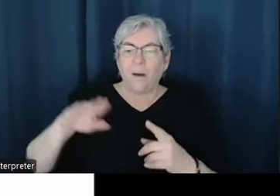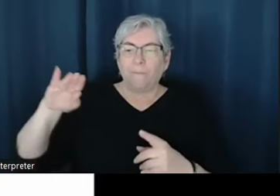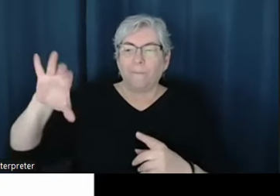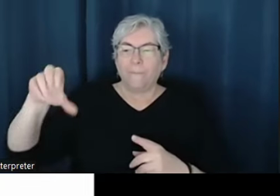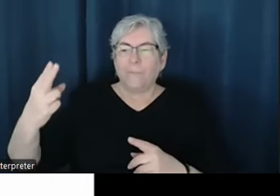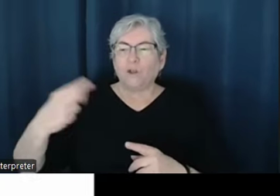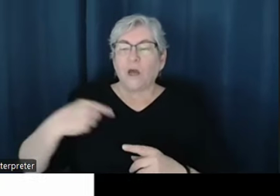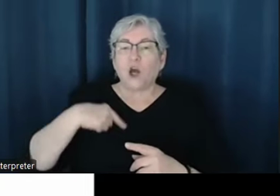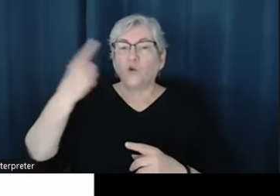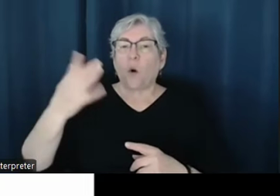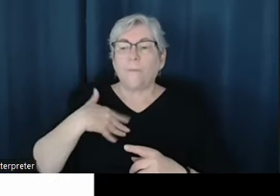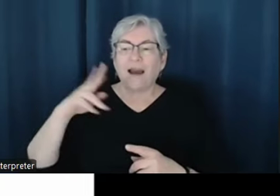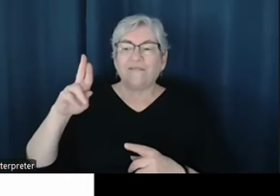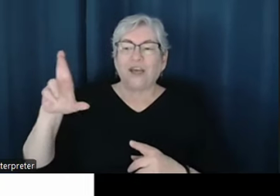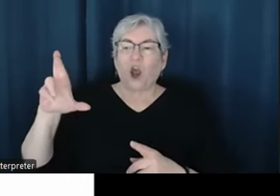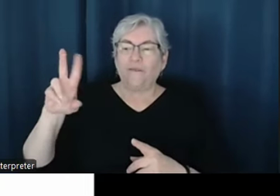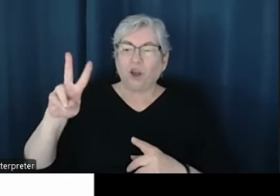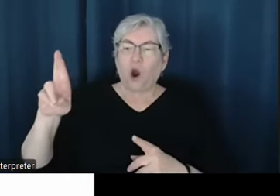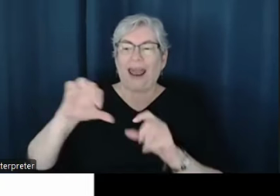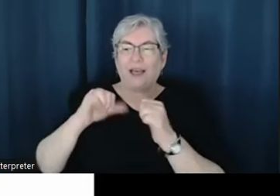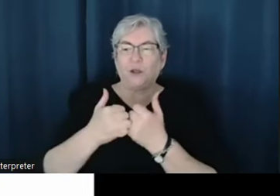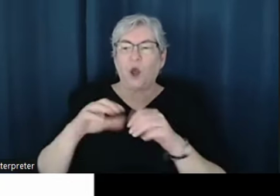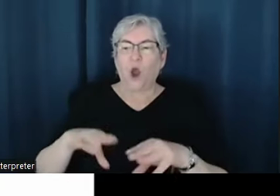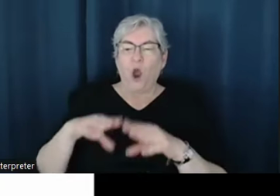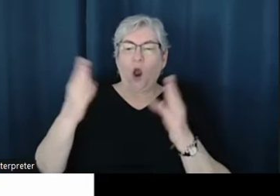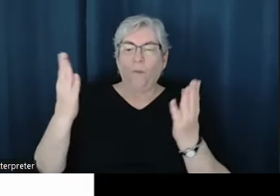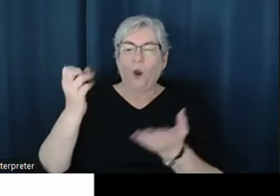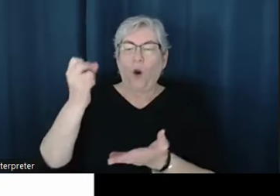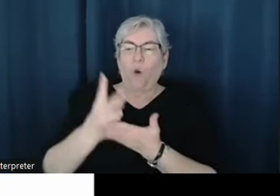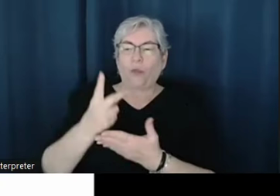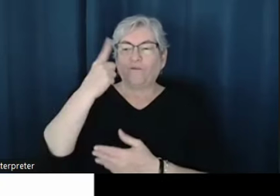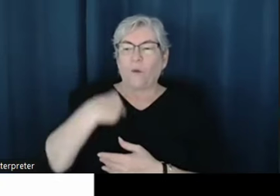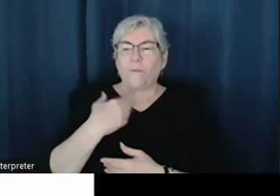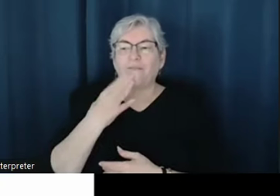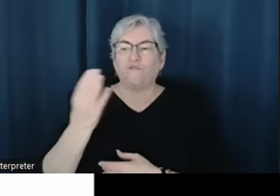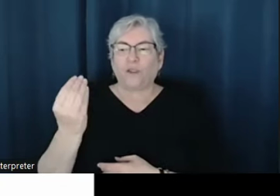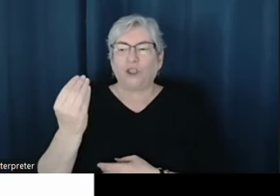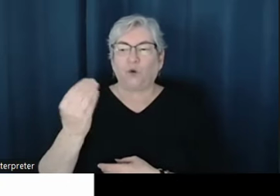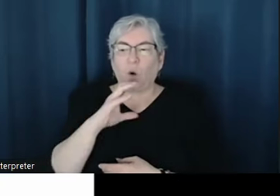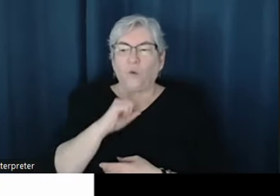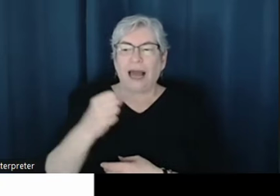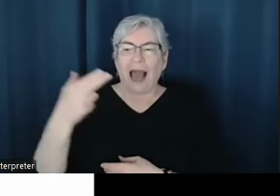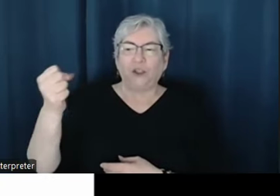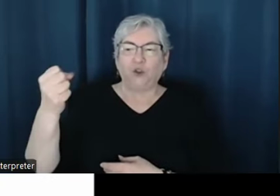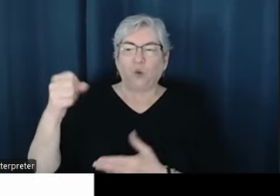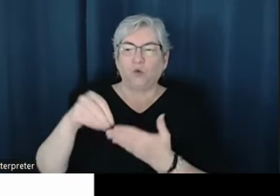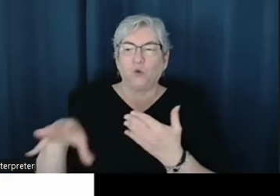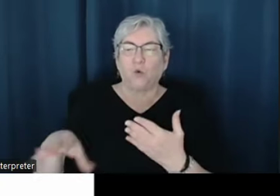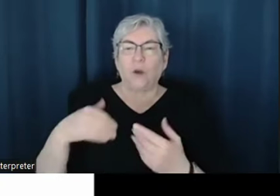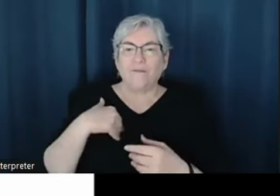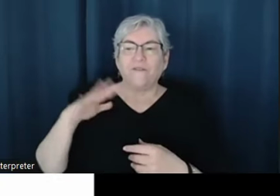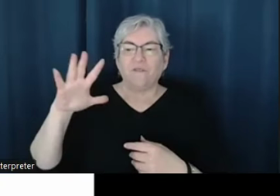my VR agency to open up an authorization for my 14-year-old high schooler with a